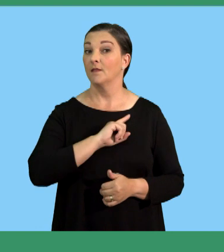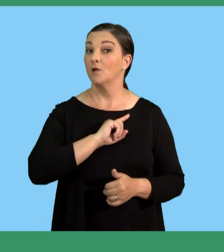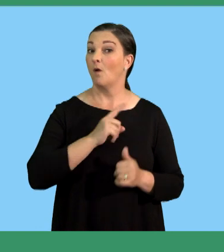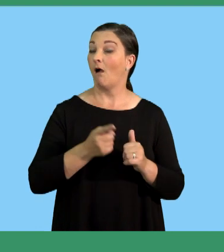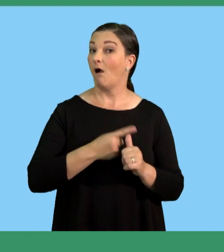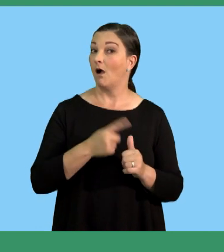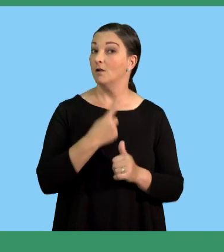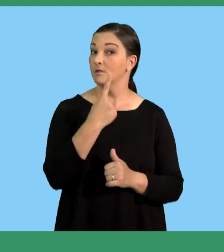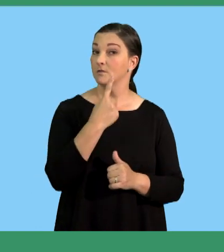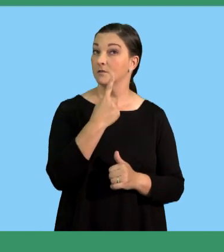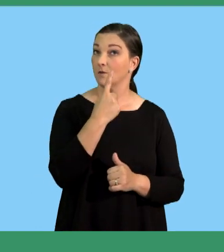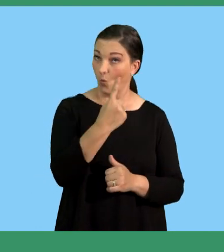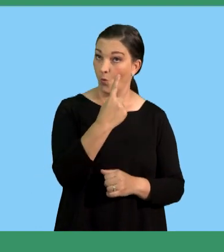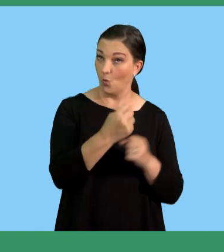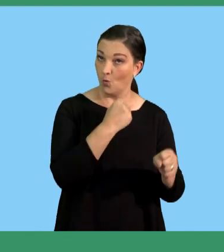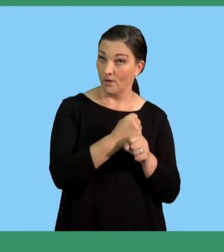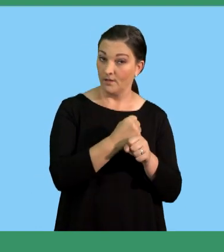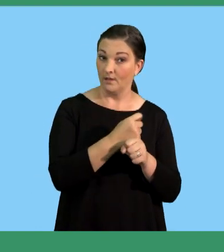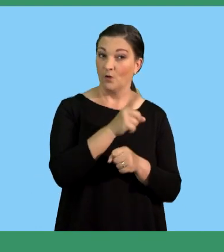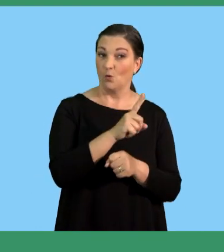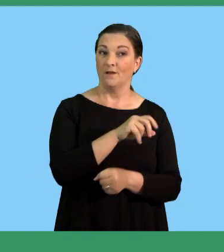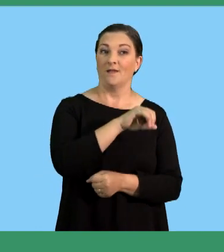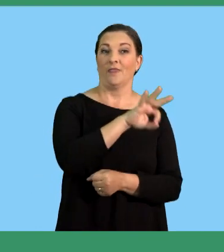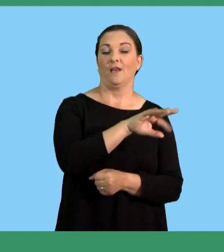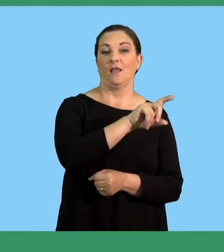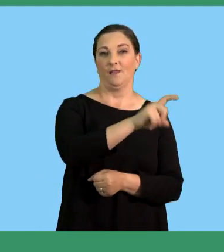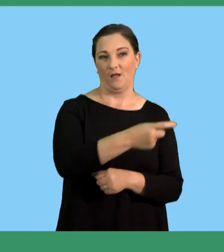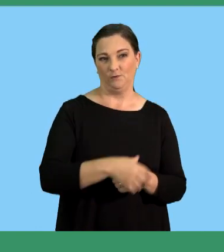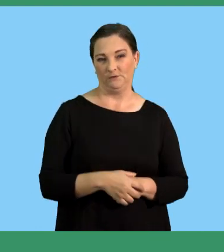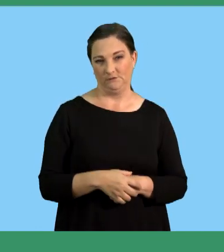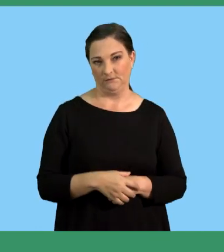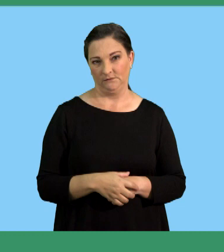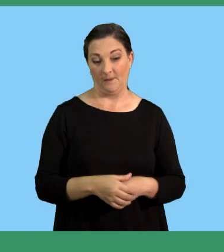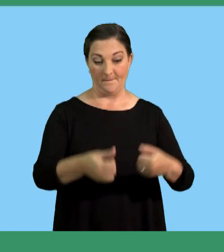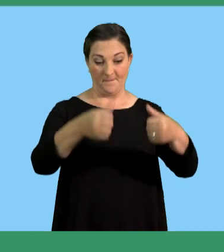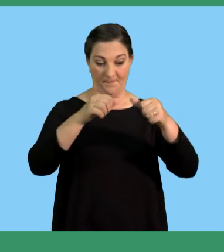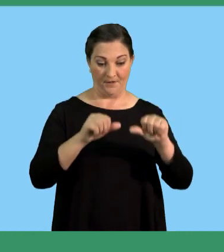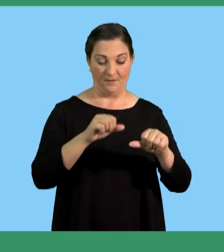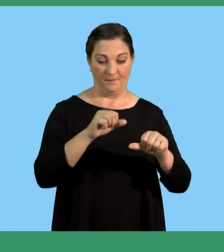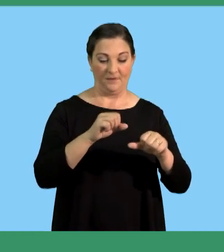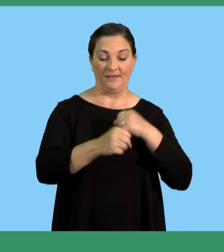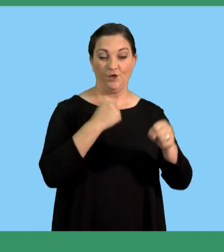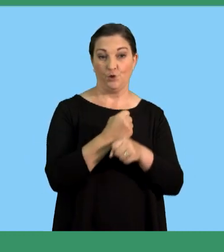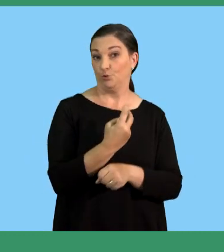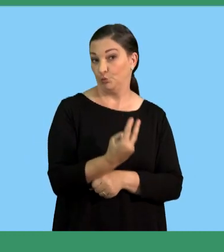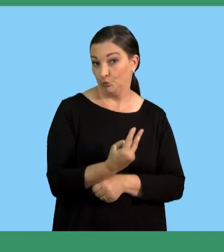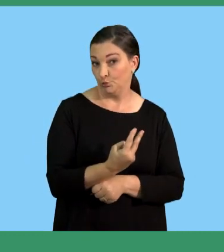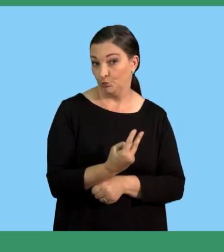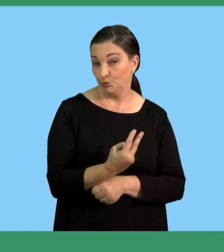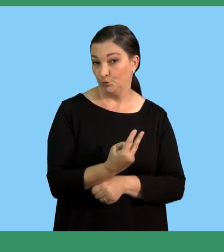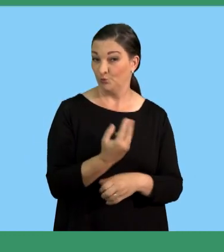3,000. The answer for year 1 would become now 3,000. That is for year 1. Year